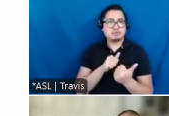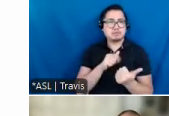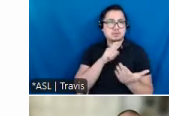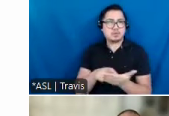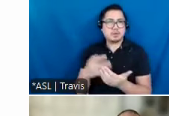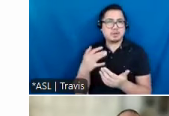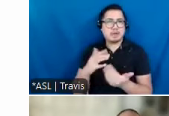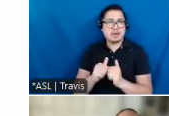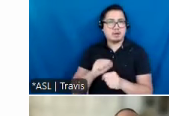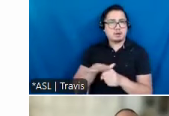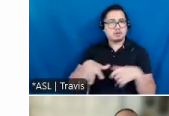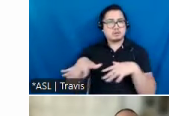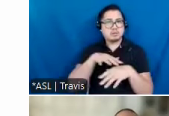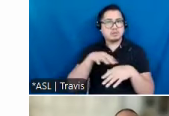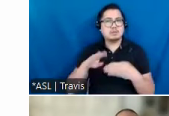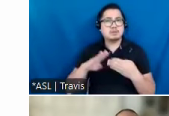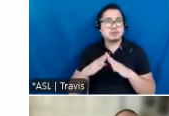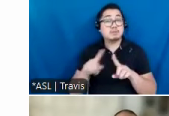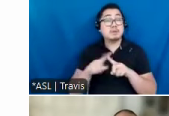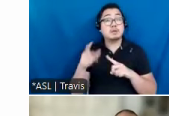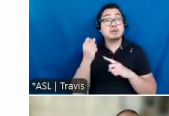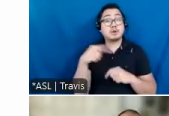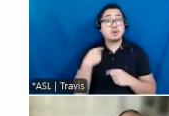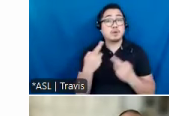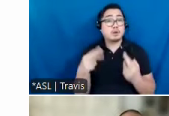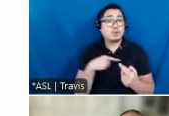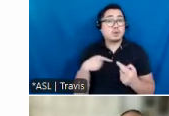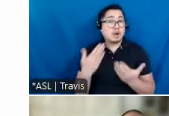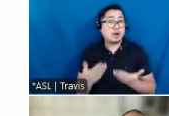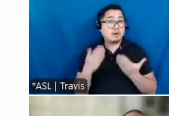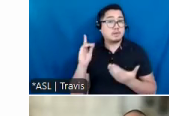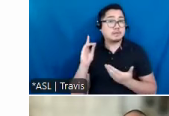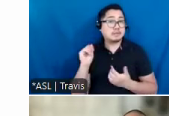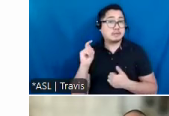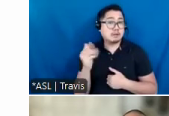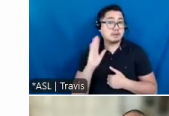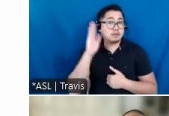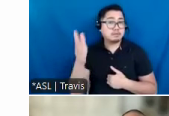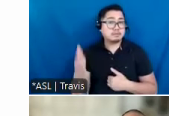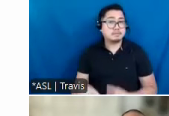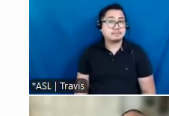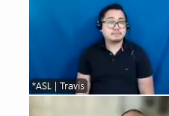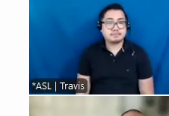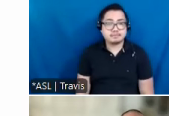communities. However, we do hope that we will be able to offer this data in the future.